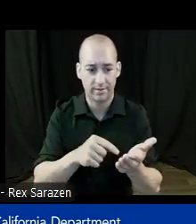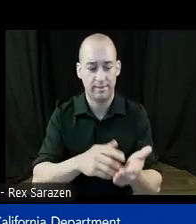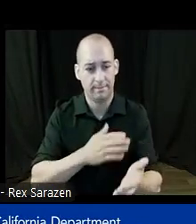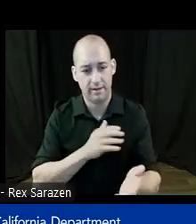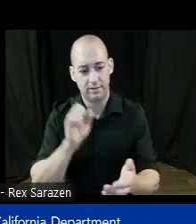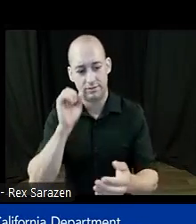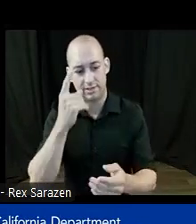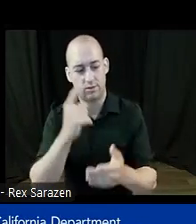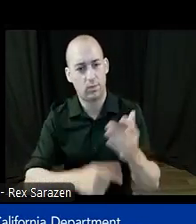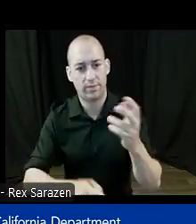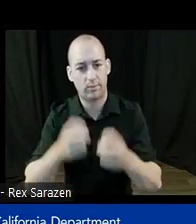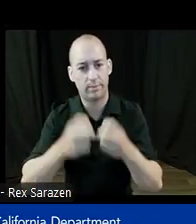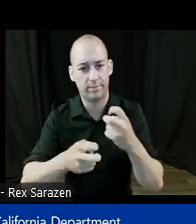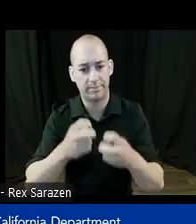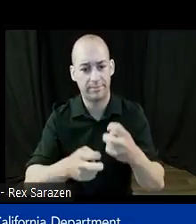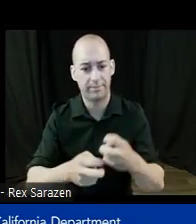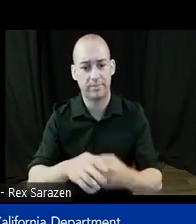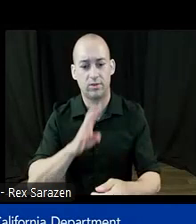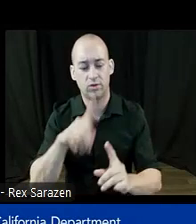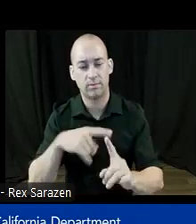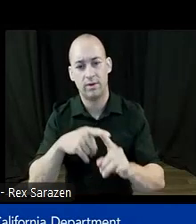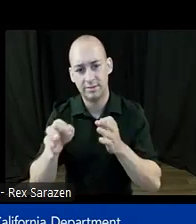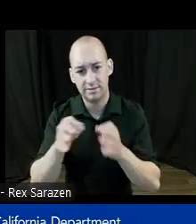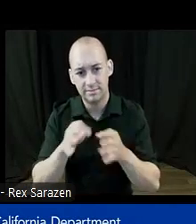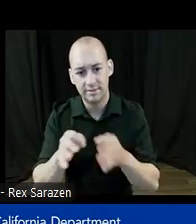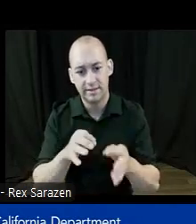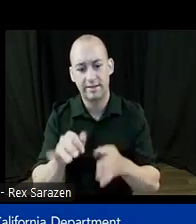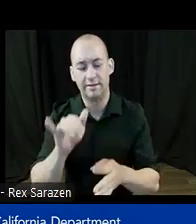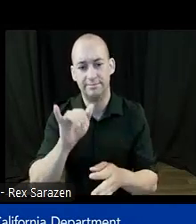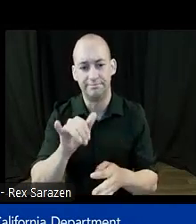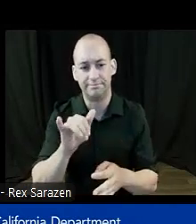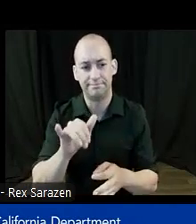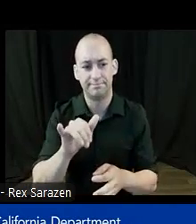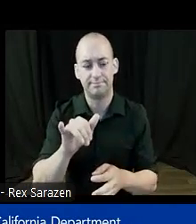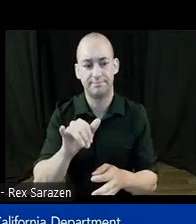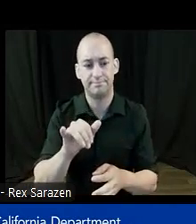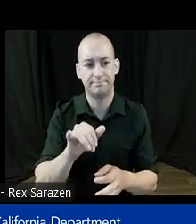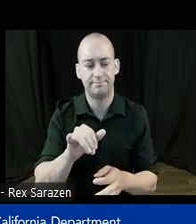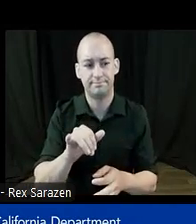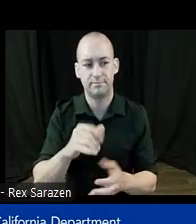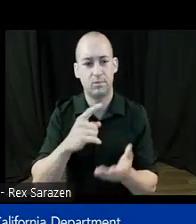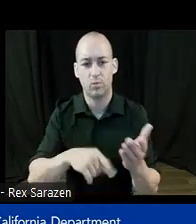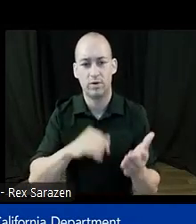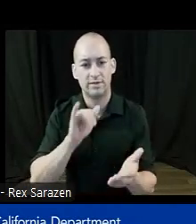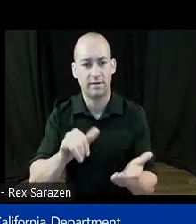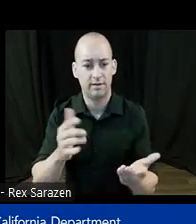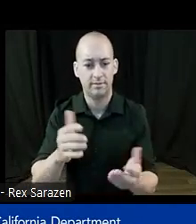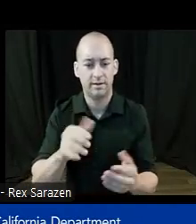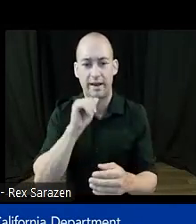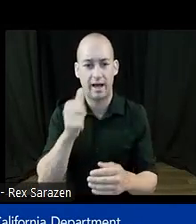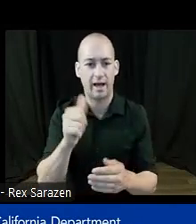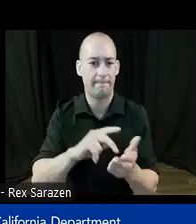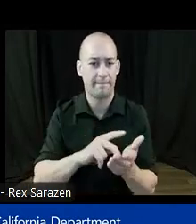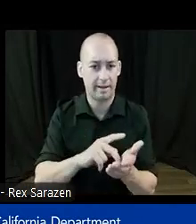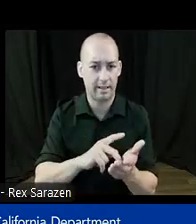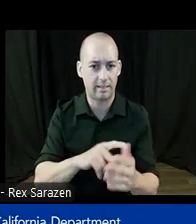is. You know, when we talk about the definition of long-term services and supports, the non-medical functional support that people need in the home,